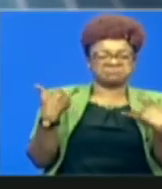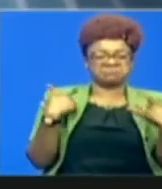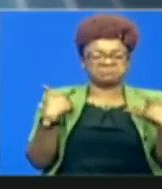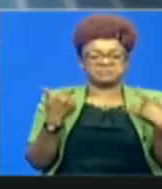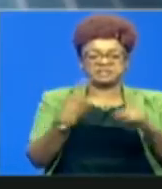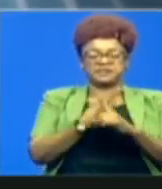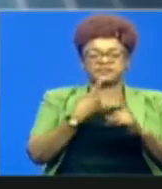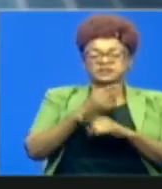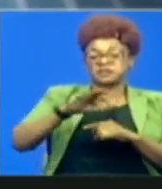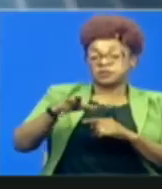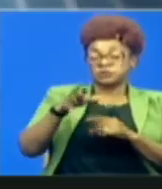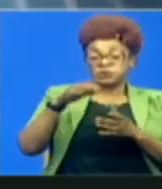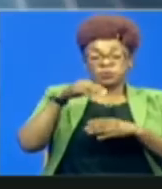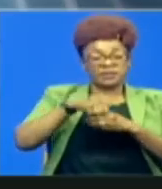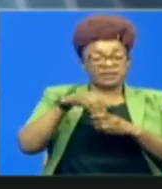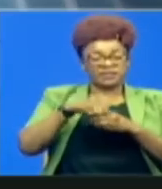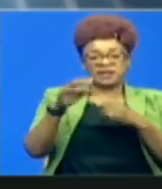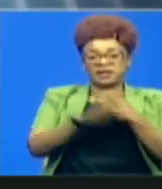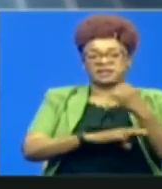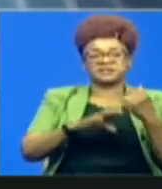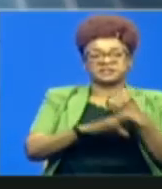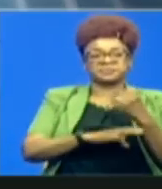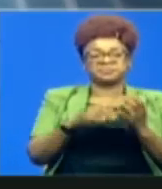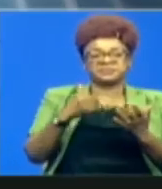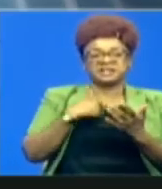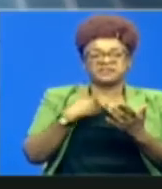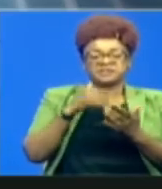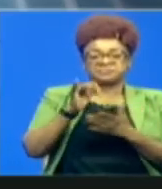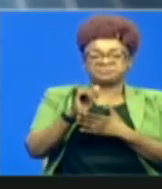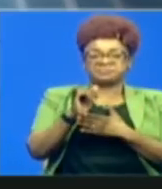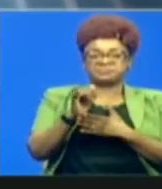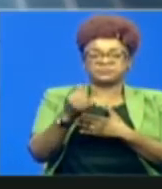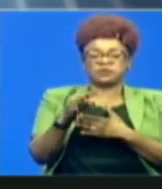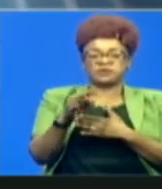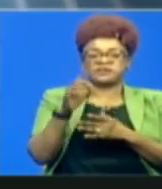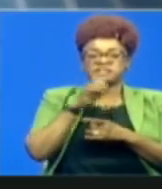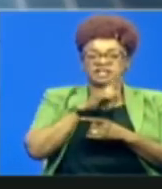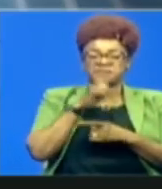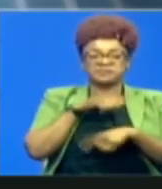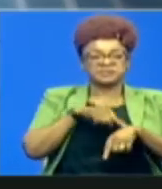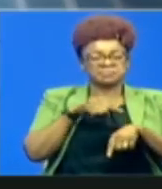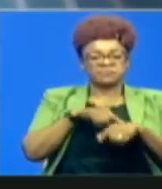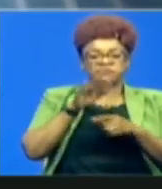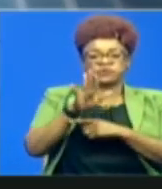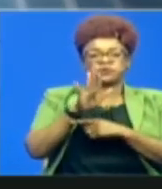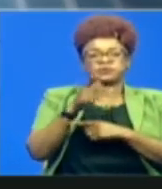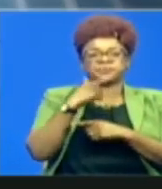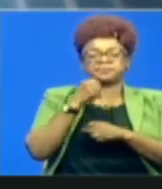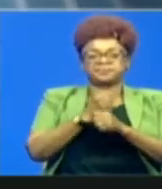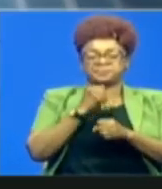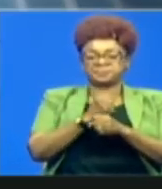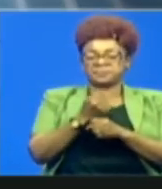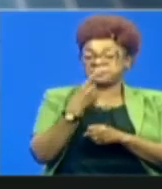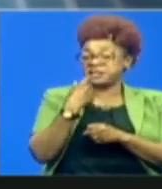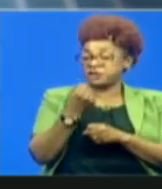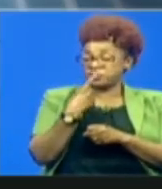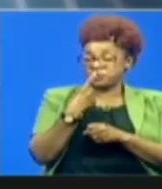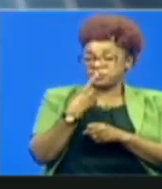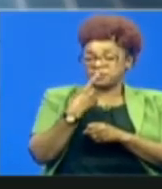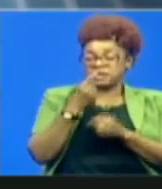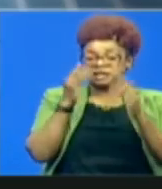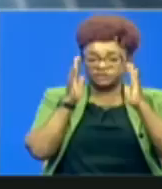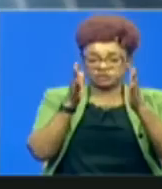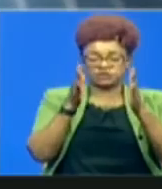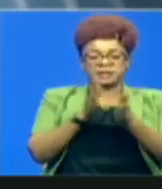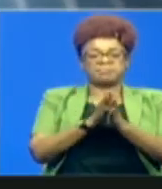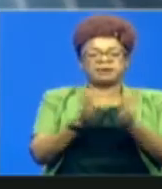of counties within the country, heralding the return of tough times for those seeking medical attention in public hospitals.